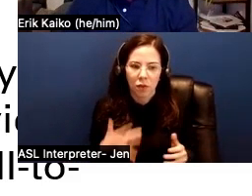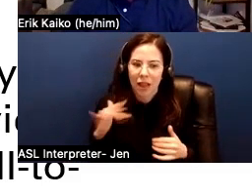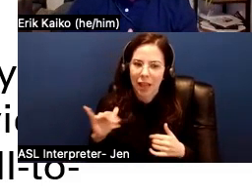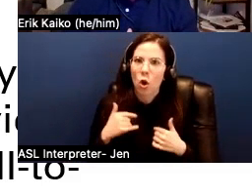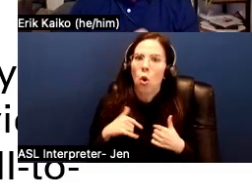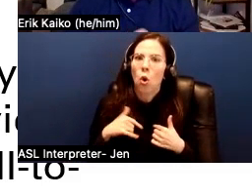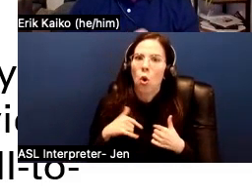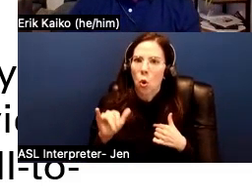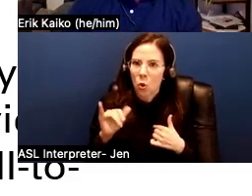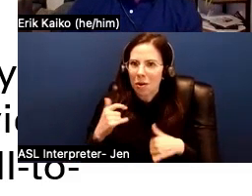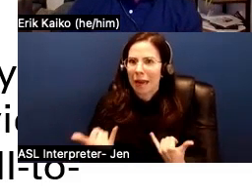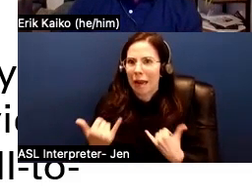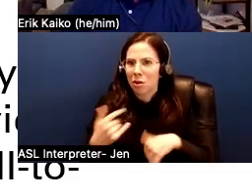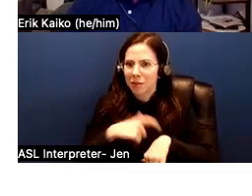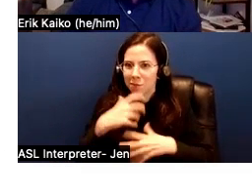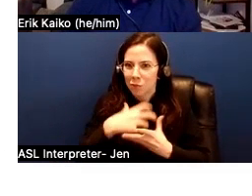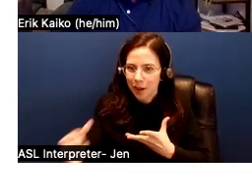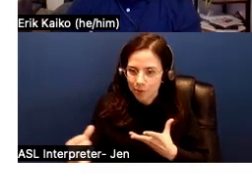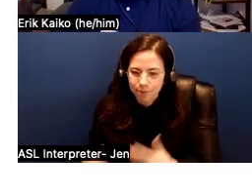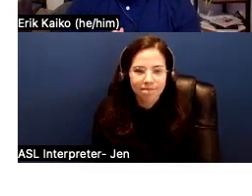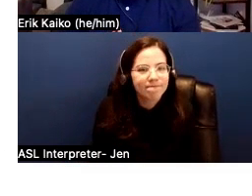time is running out.